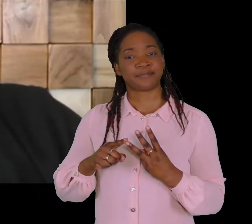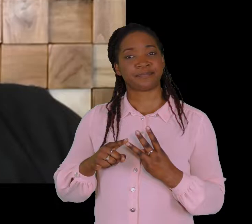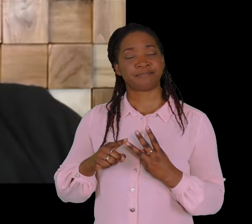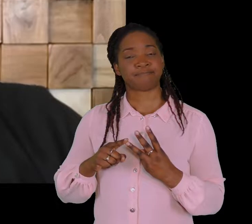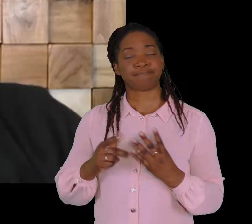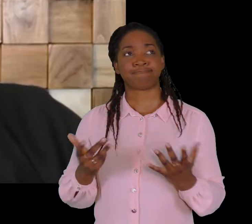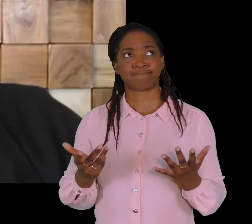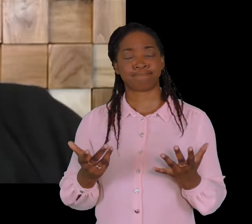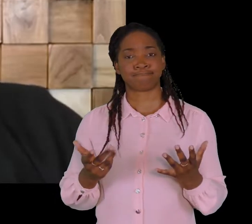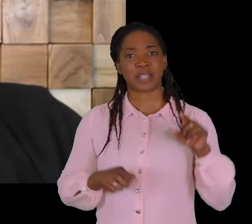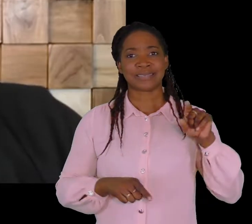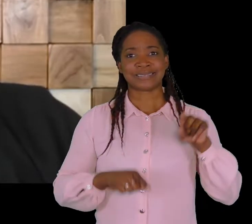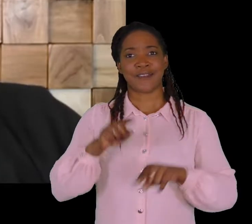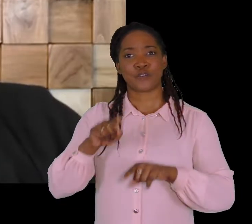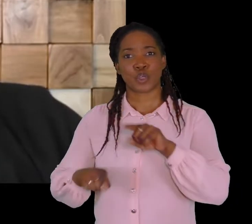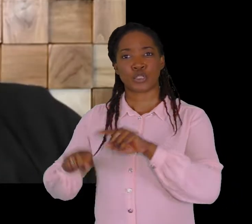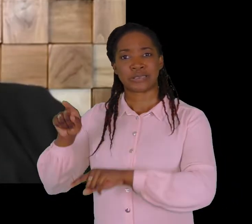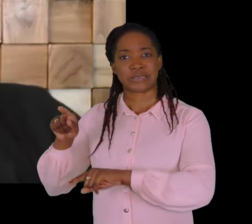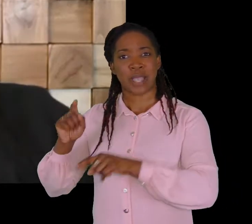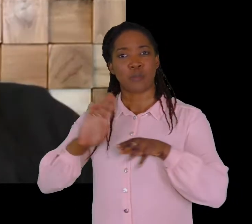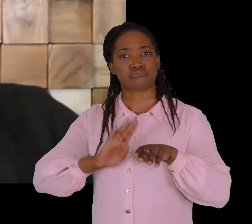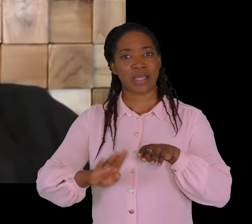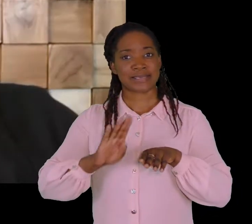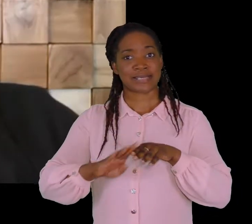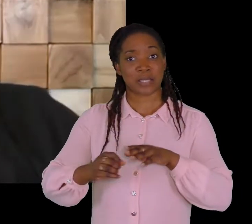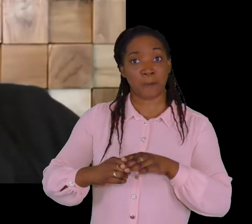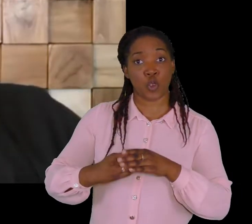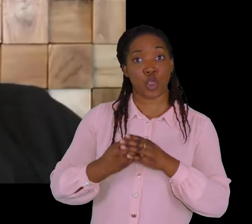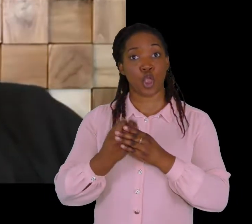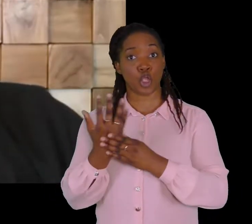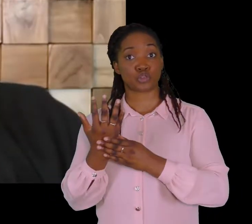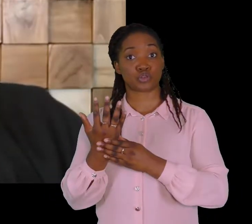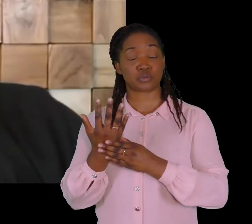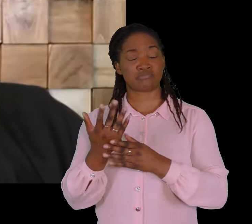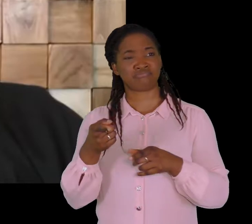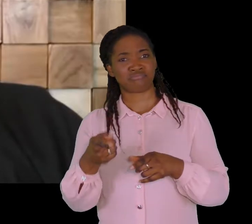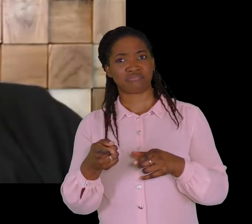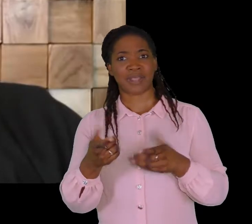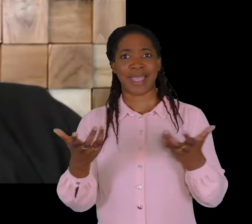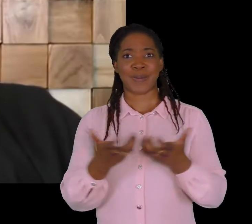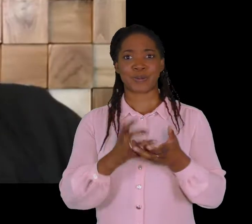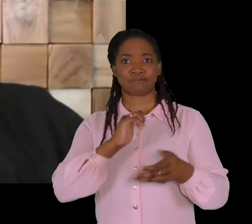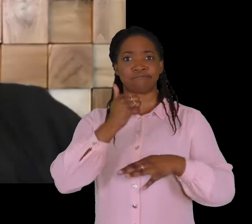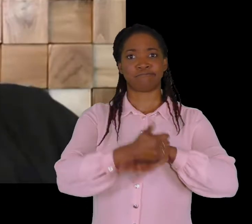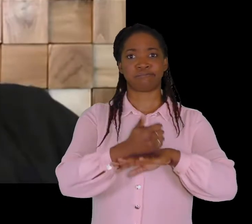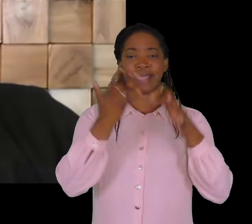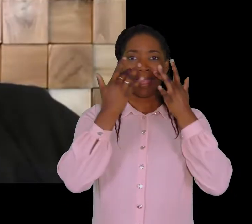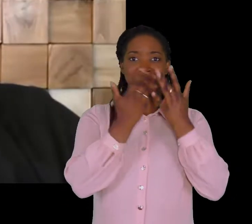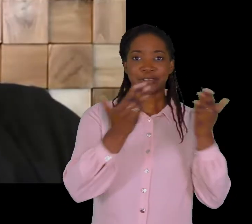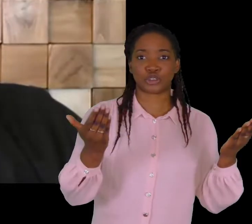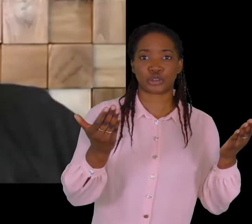And then thirdly, I think there was a diversity of practices that emerged around the